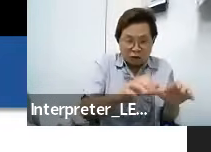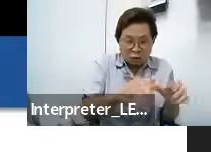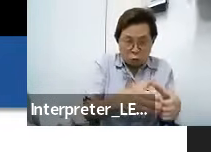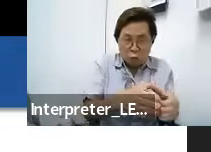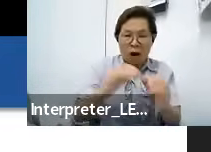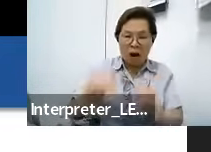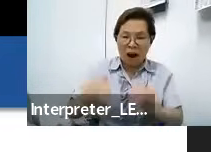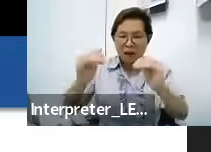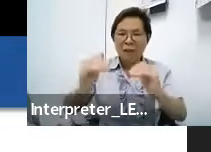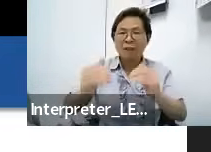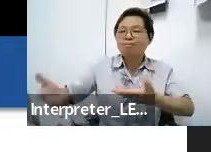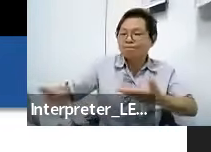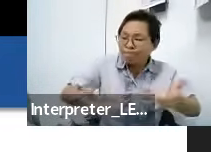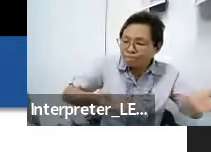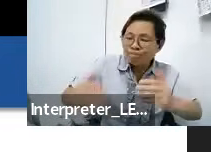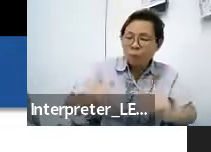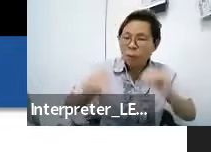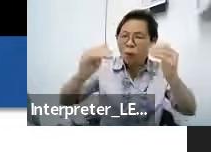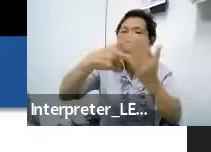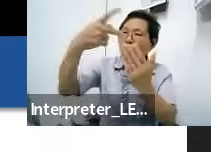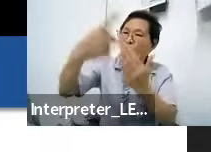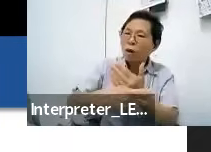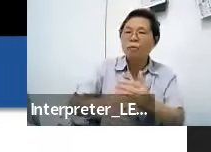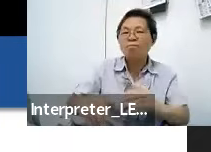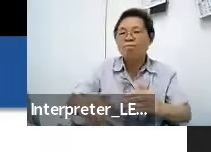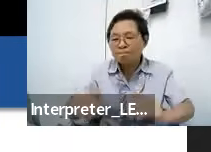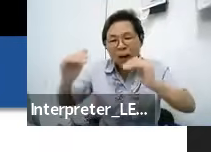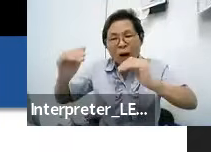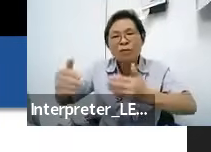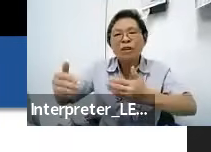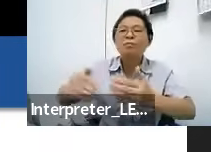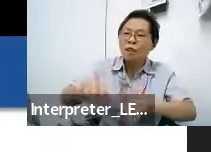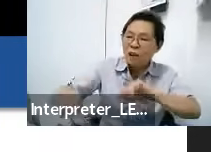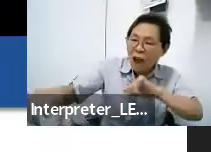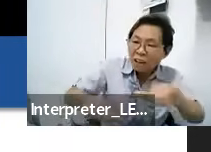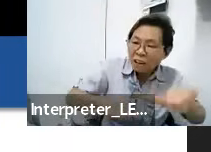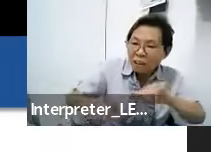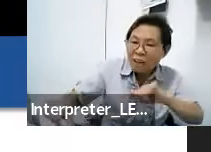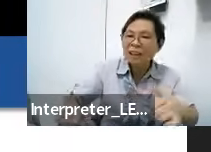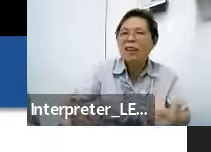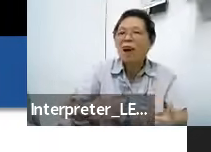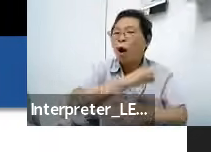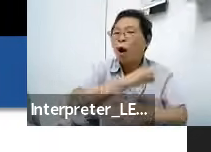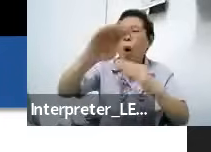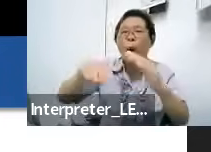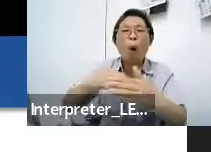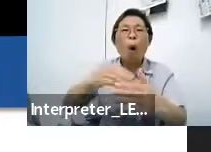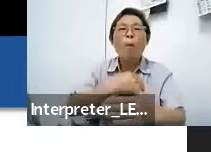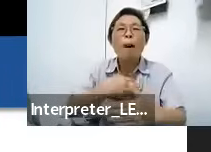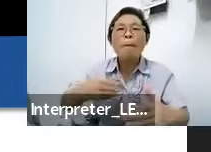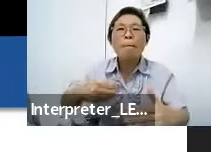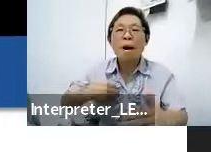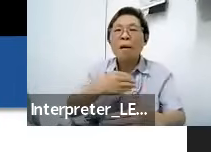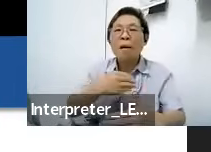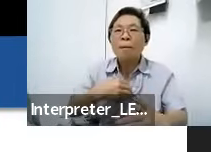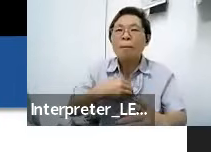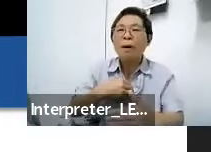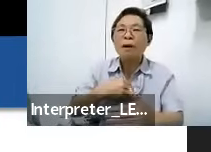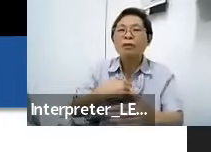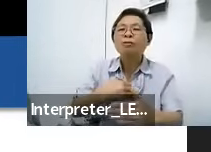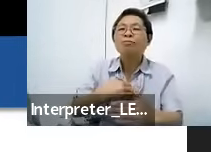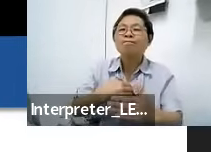each other on their programs, on the activities that all the members are doing to remove barriers and